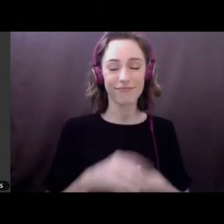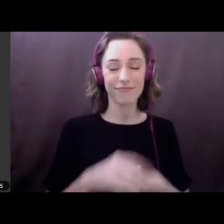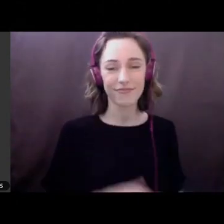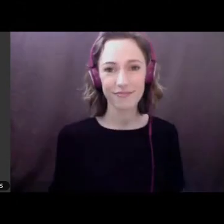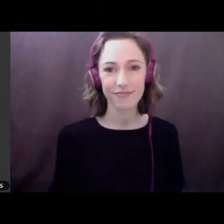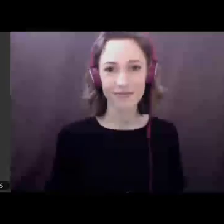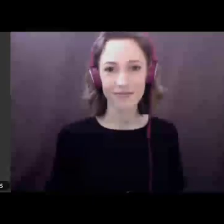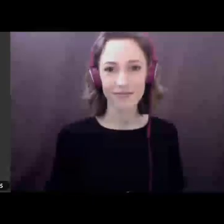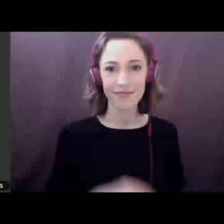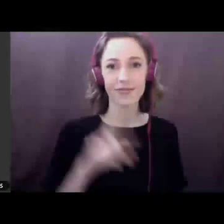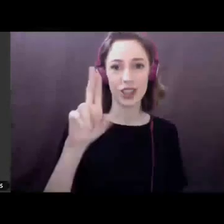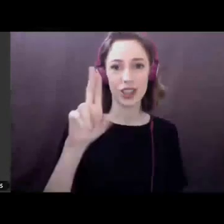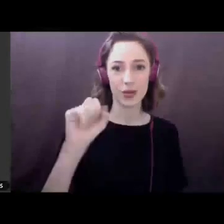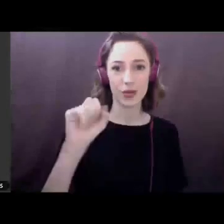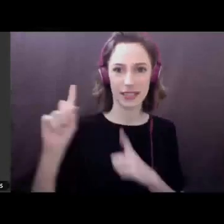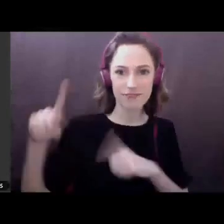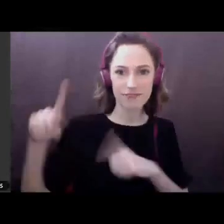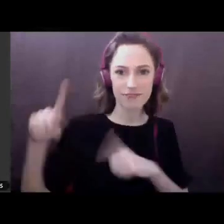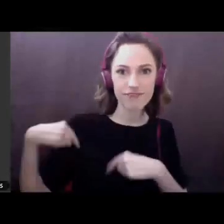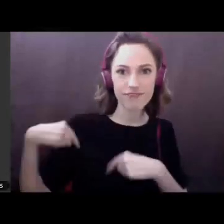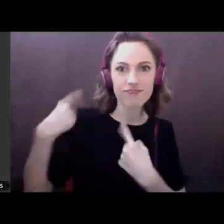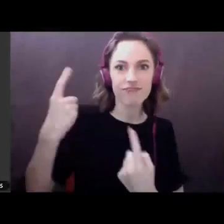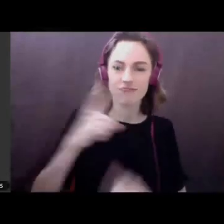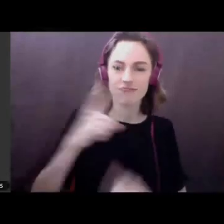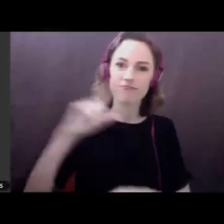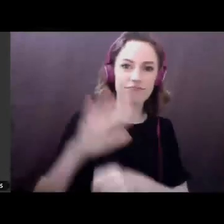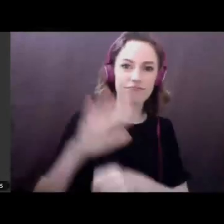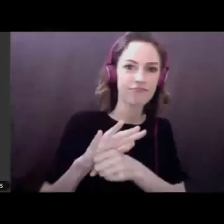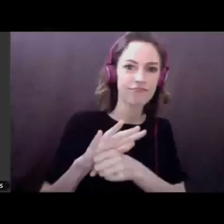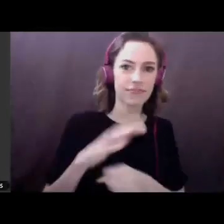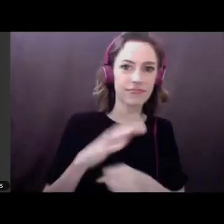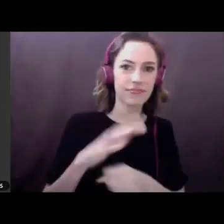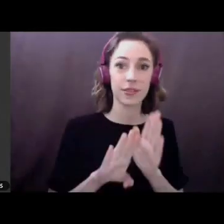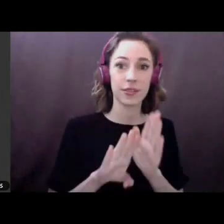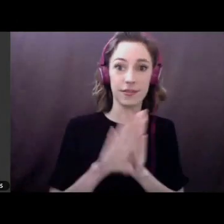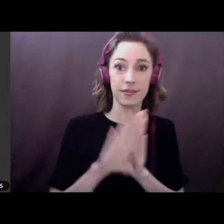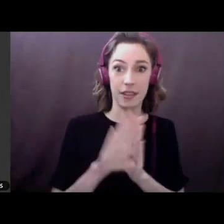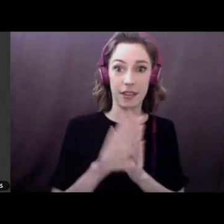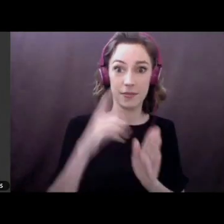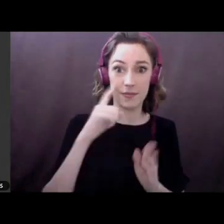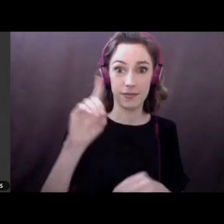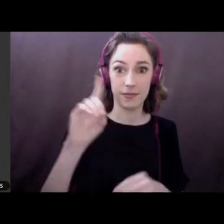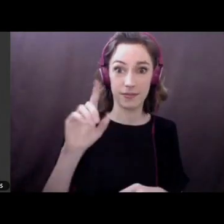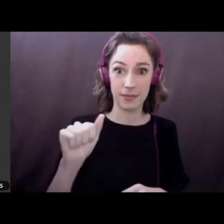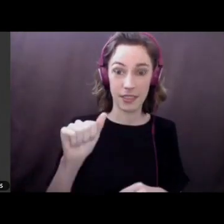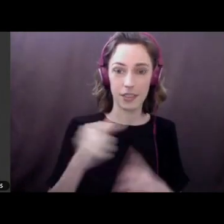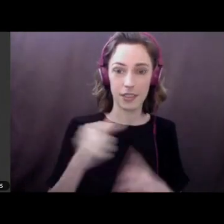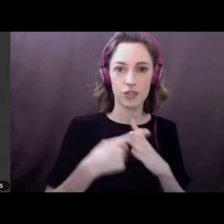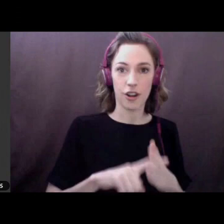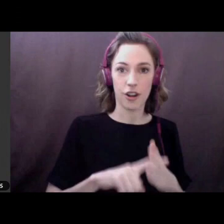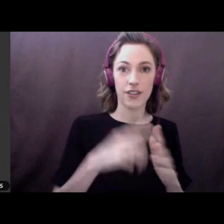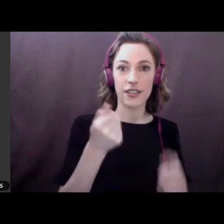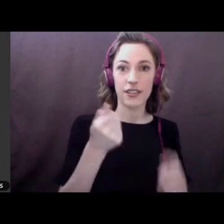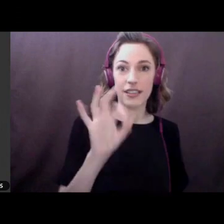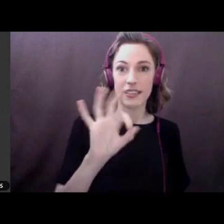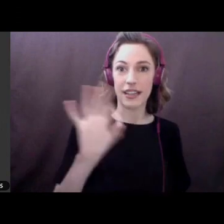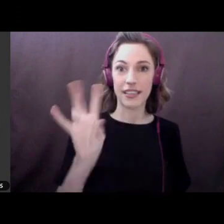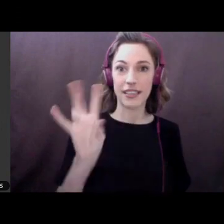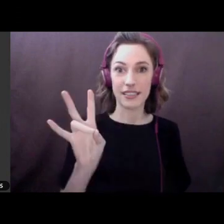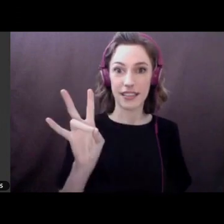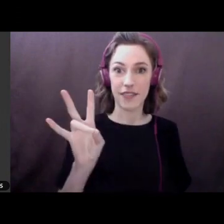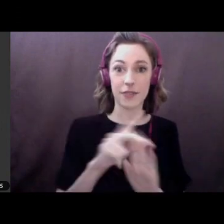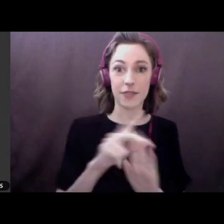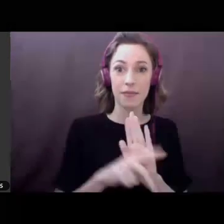inclusive development. With its adoption of the USAID Disability Policy Paper in 1997, USAID became one of